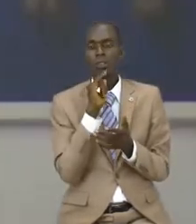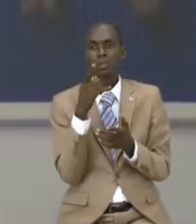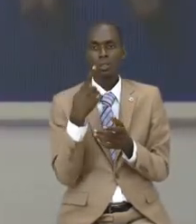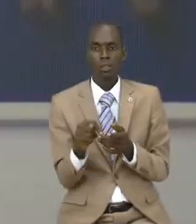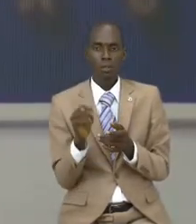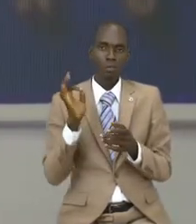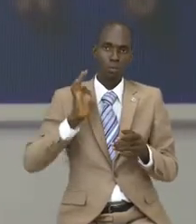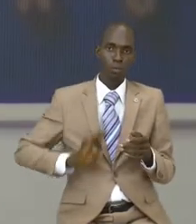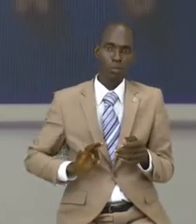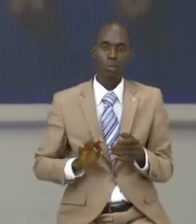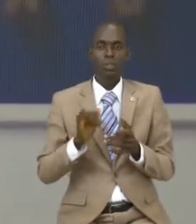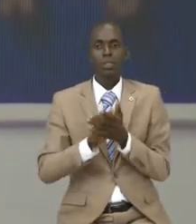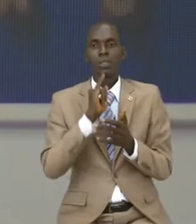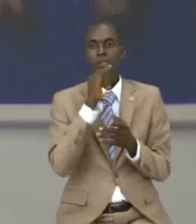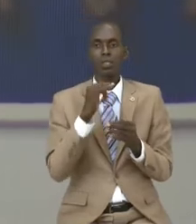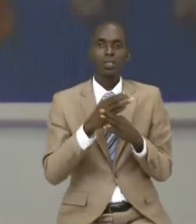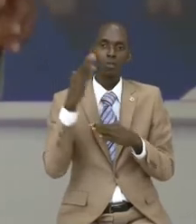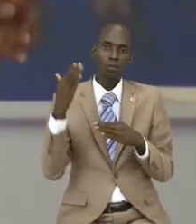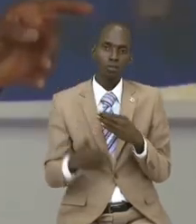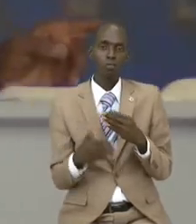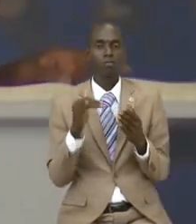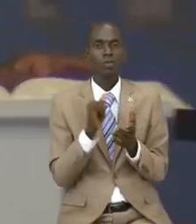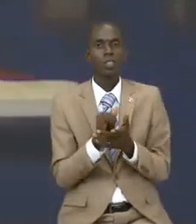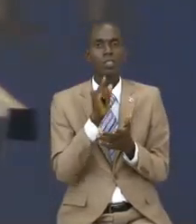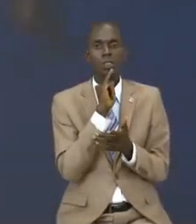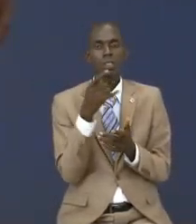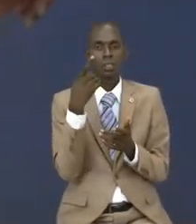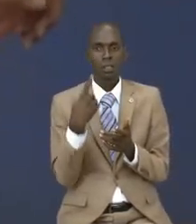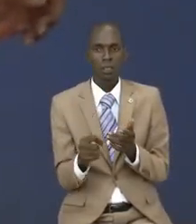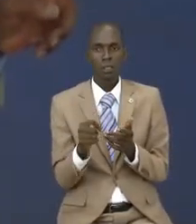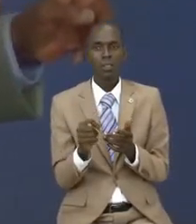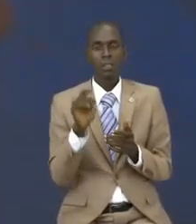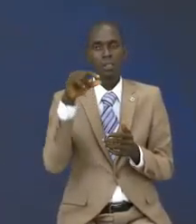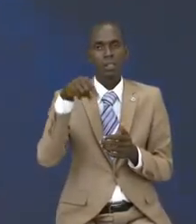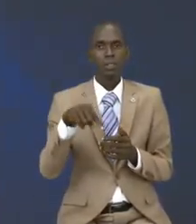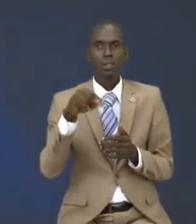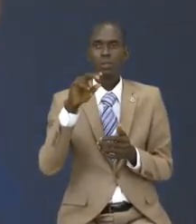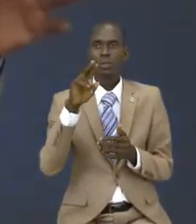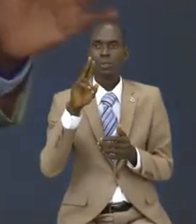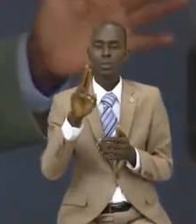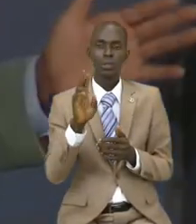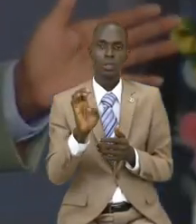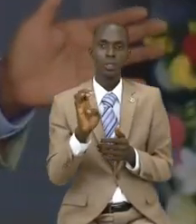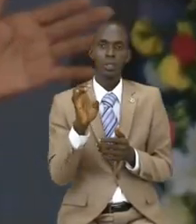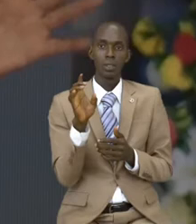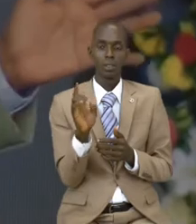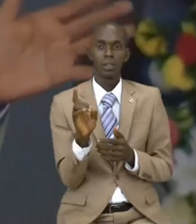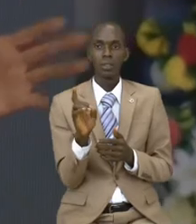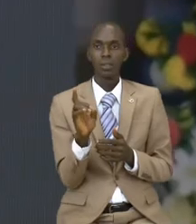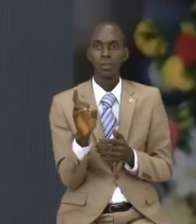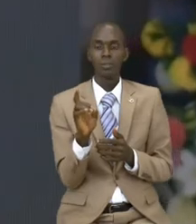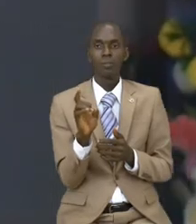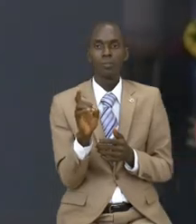that's the conclusion, that is the QED. That is the corollary to the